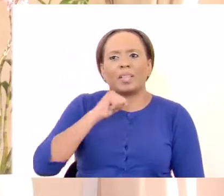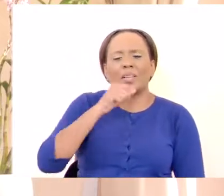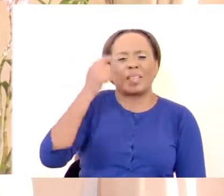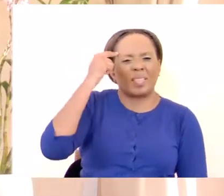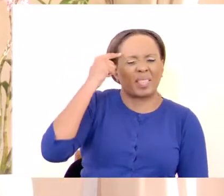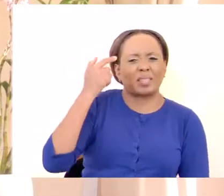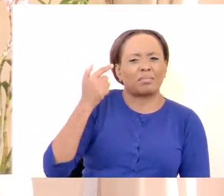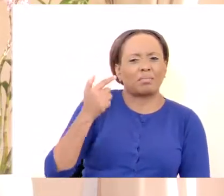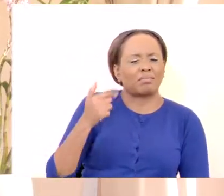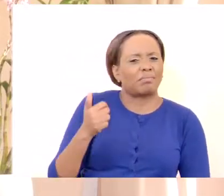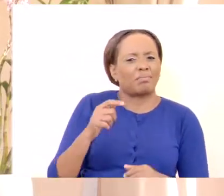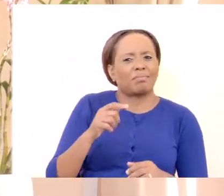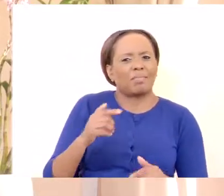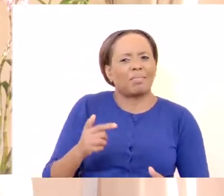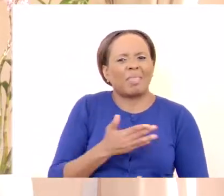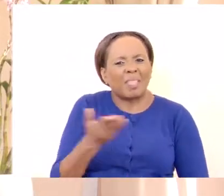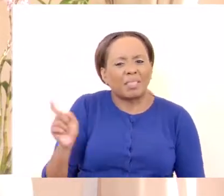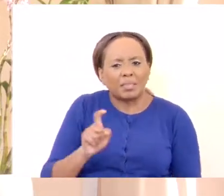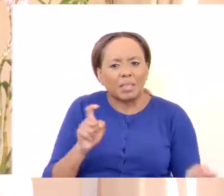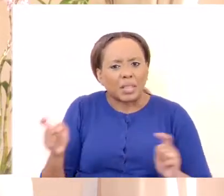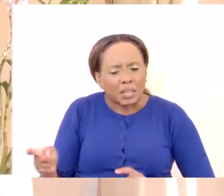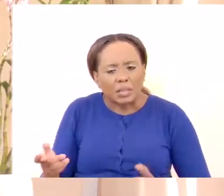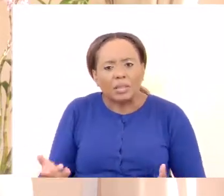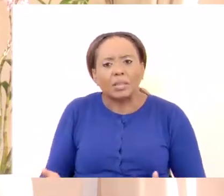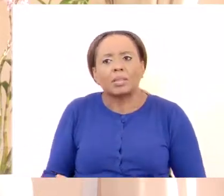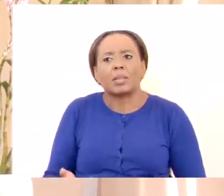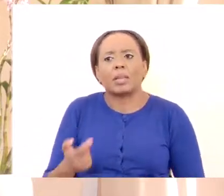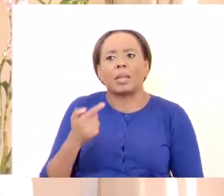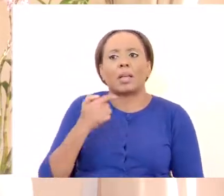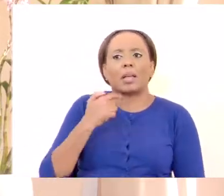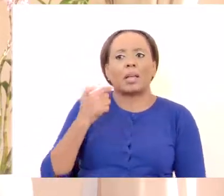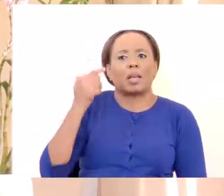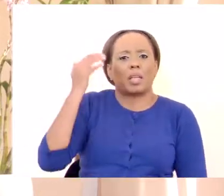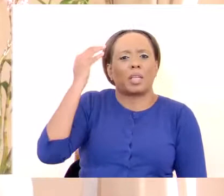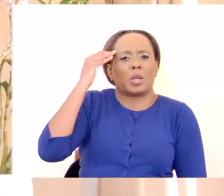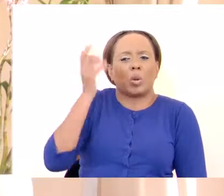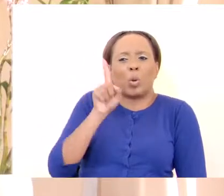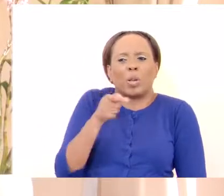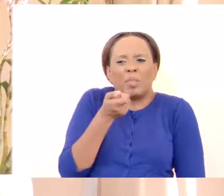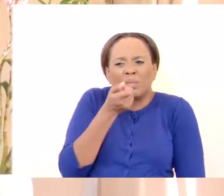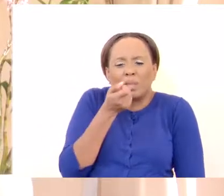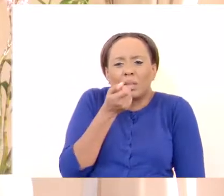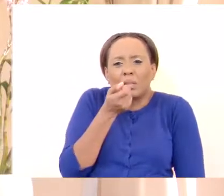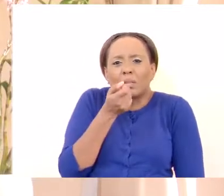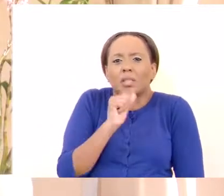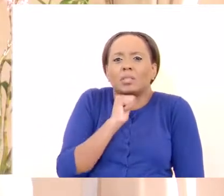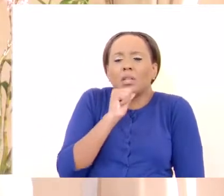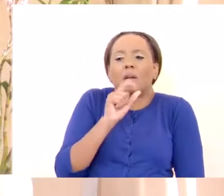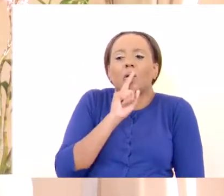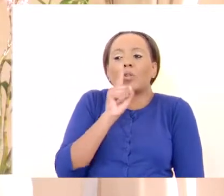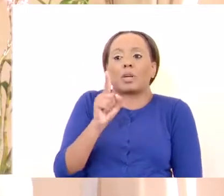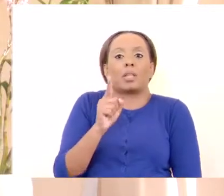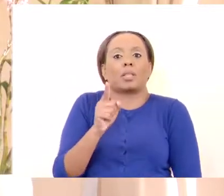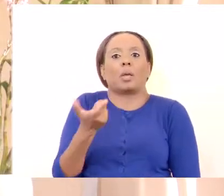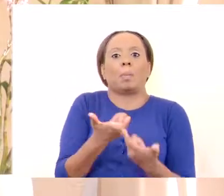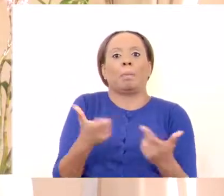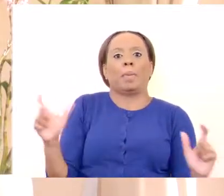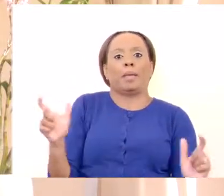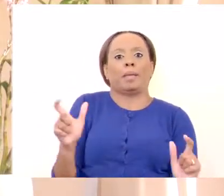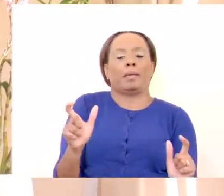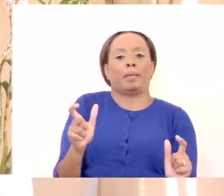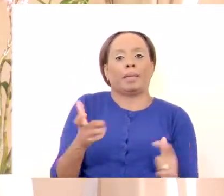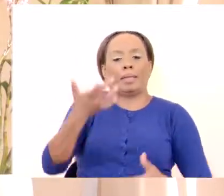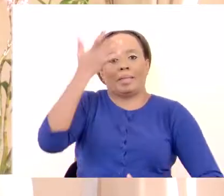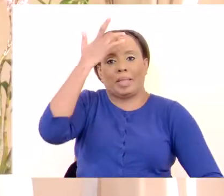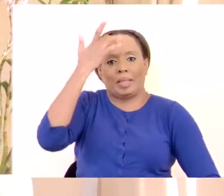a medical condition that is uncommon, that certainly that is beyond this current